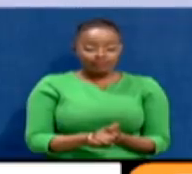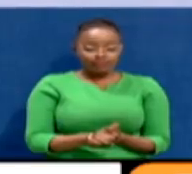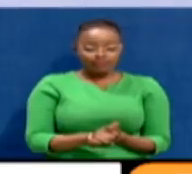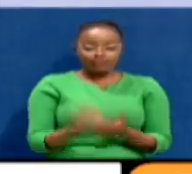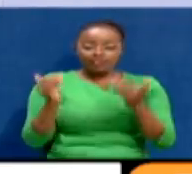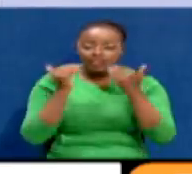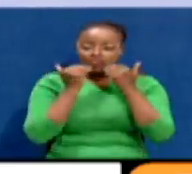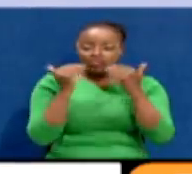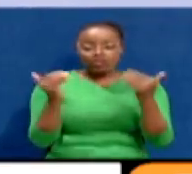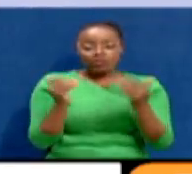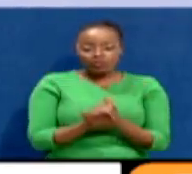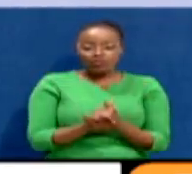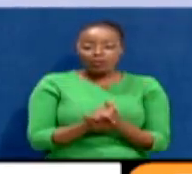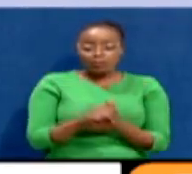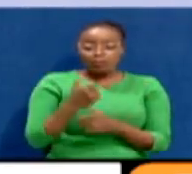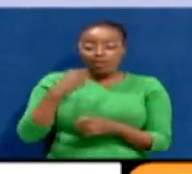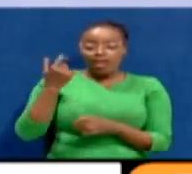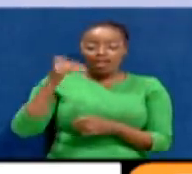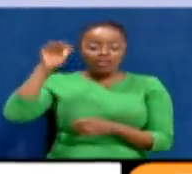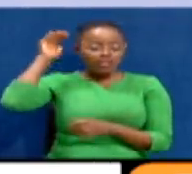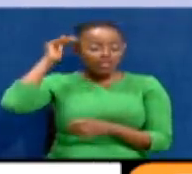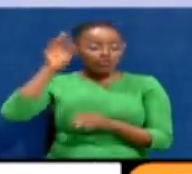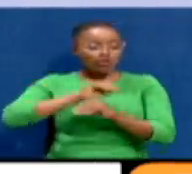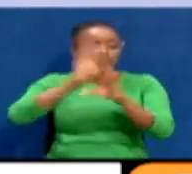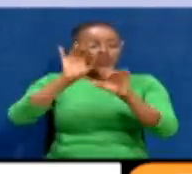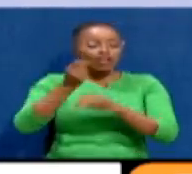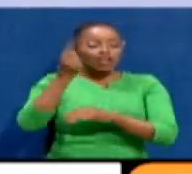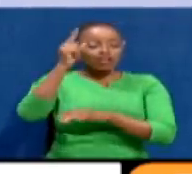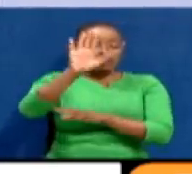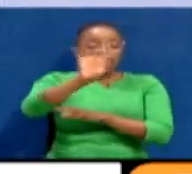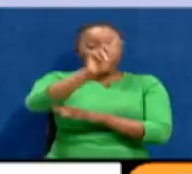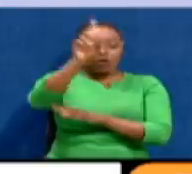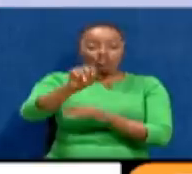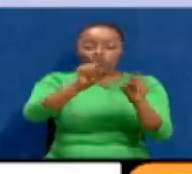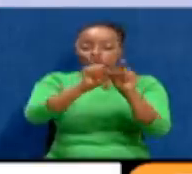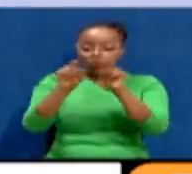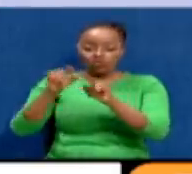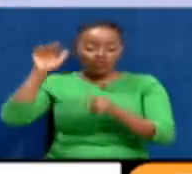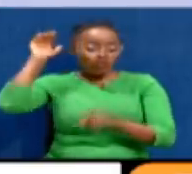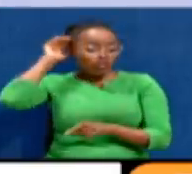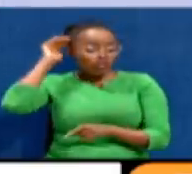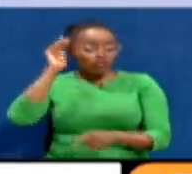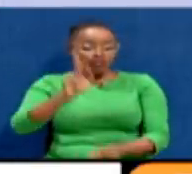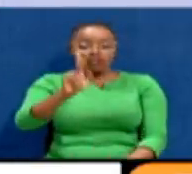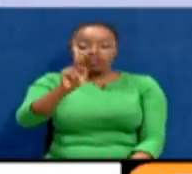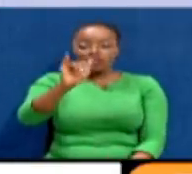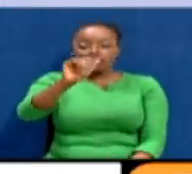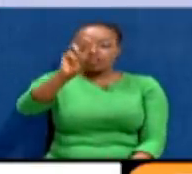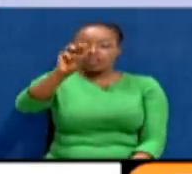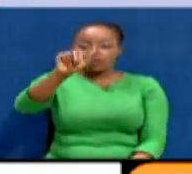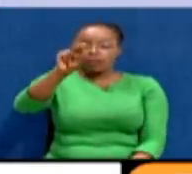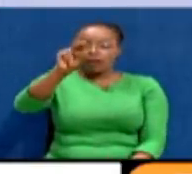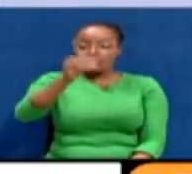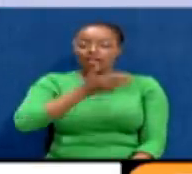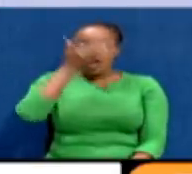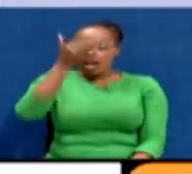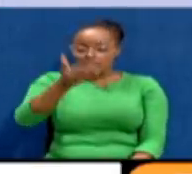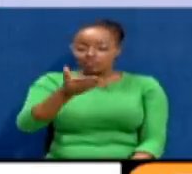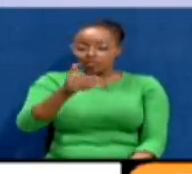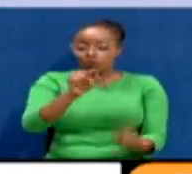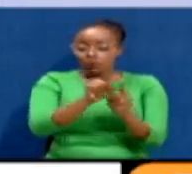Thank you, Wahiga. I get you clearly and I've understood your question. I've also listened to Kimani Ichung'wah's response. I want to